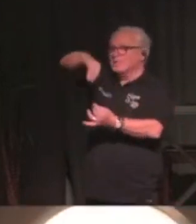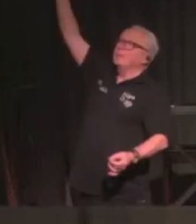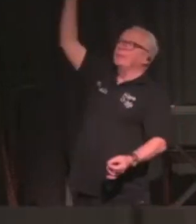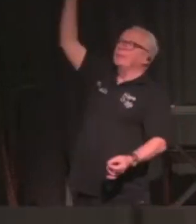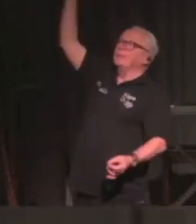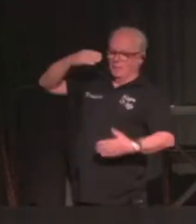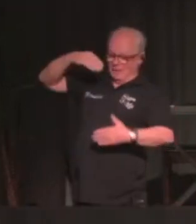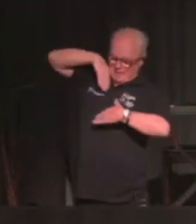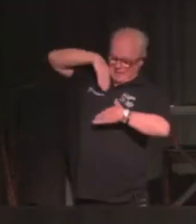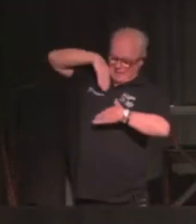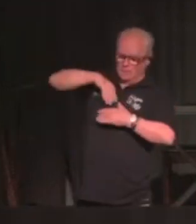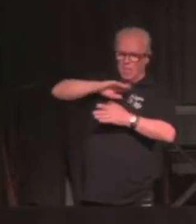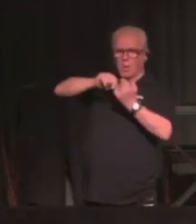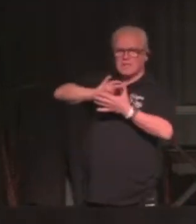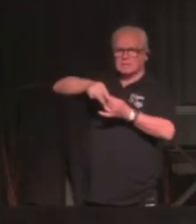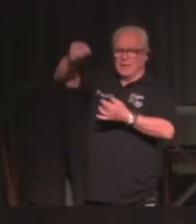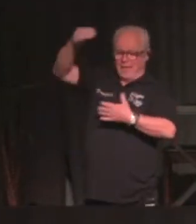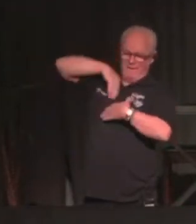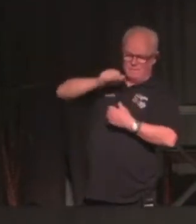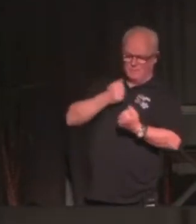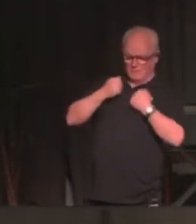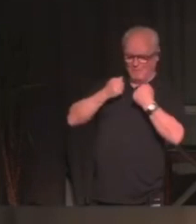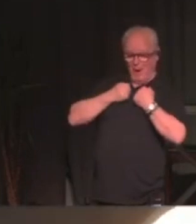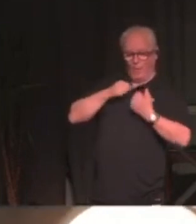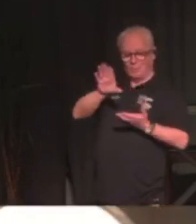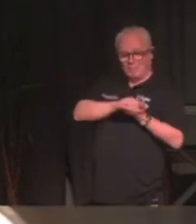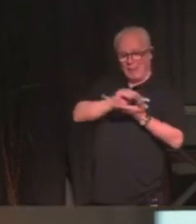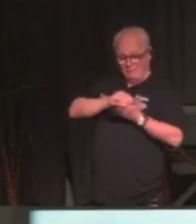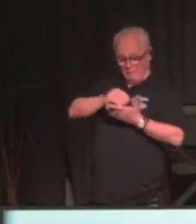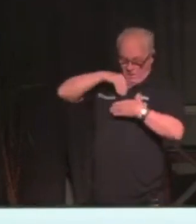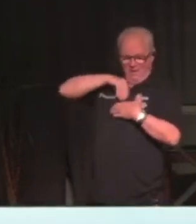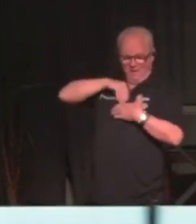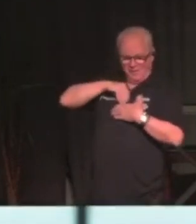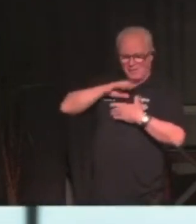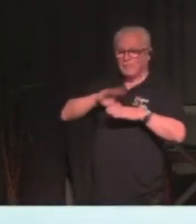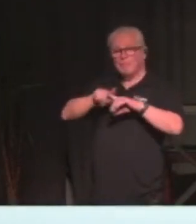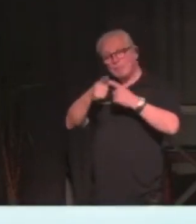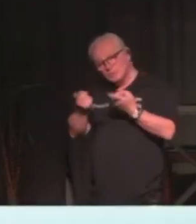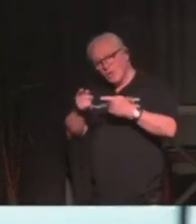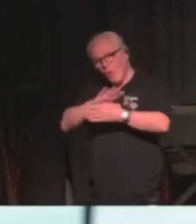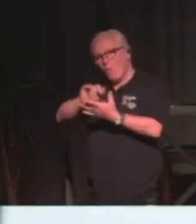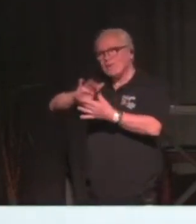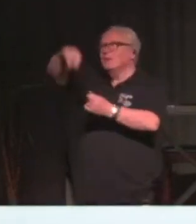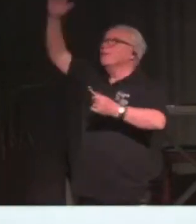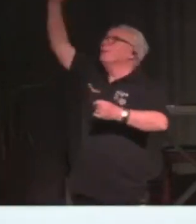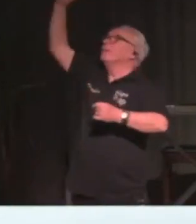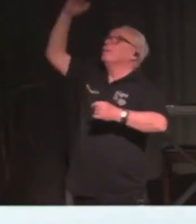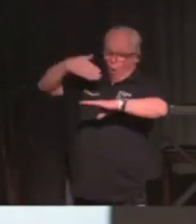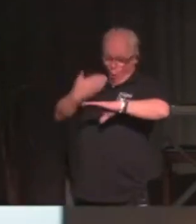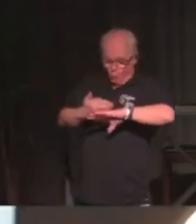benefit, okay? And the Holy Spirit is on you for the benefit of others, for